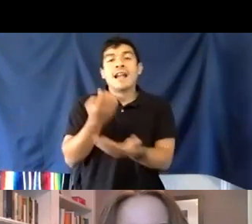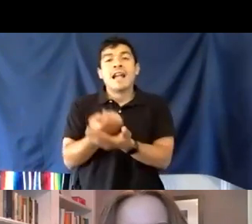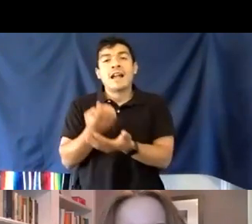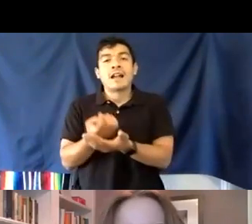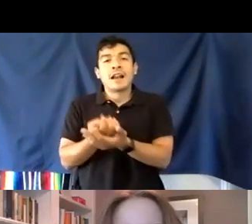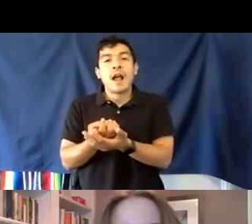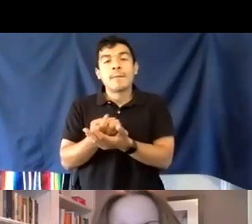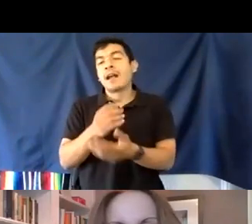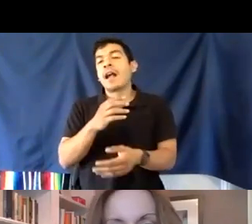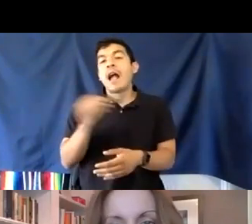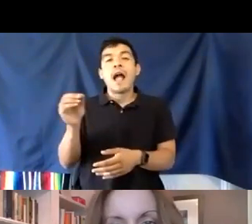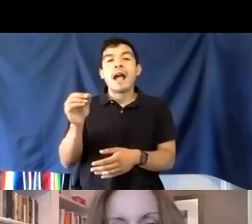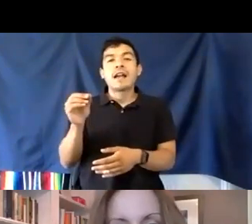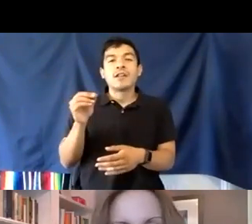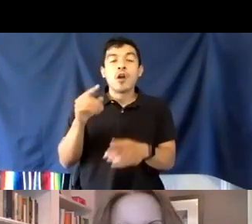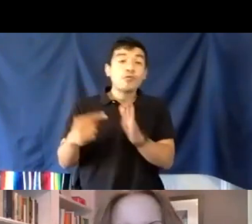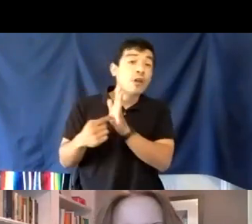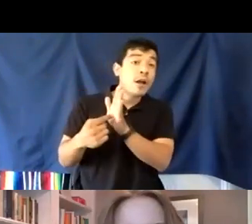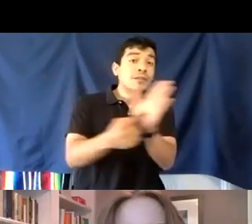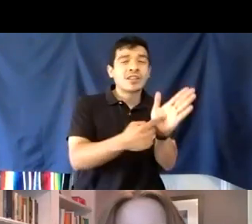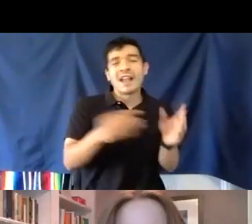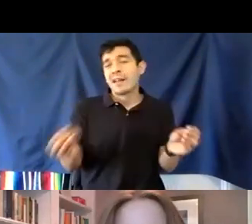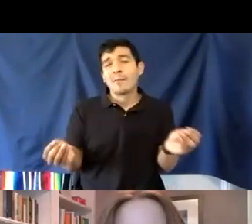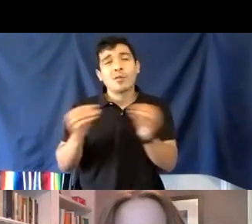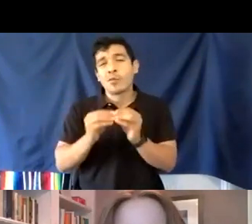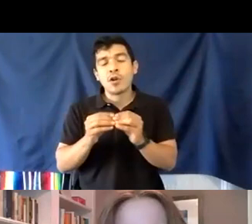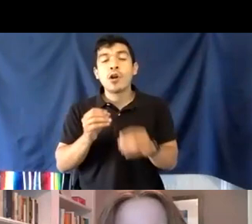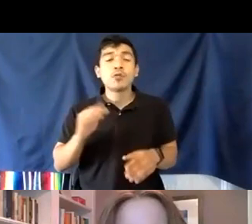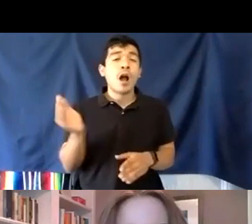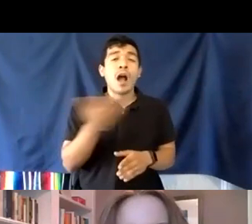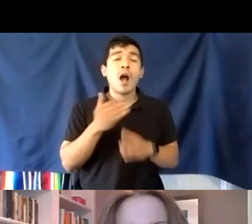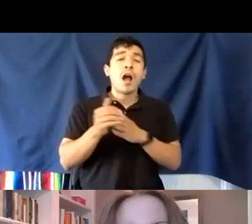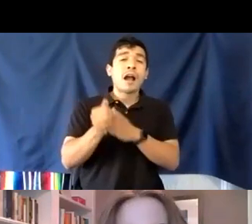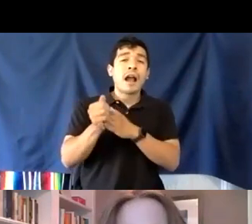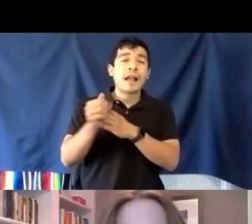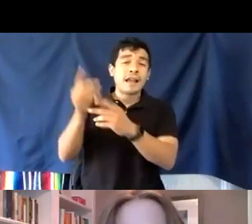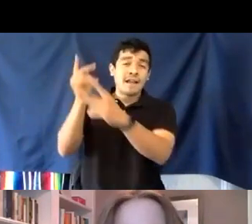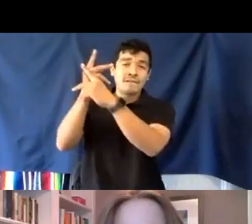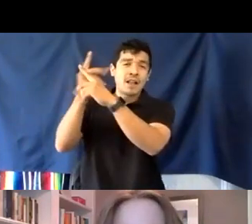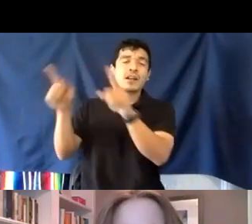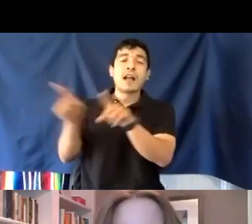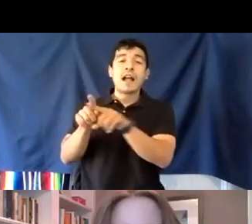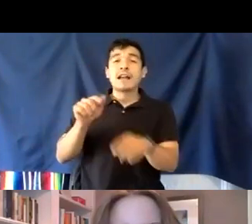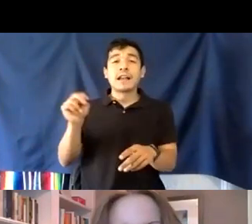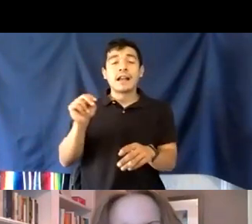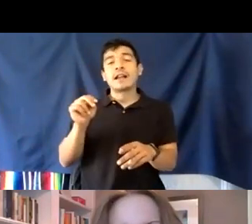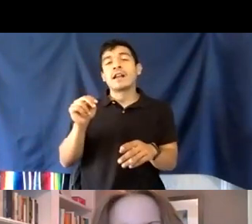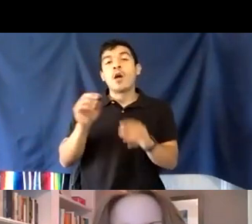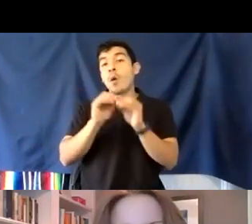forth. And so really, you know, our guiding philosophy as an organization that does research at this intersection